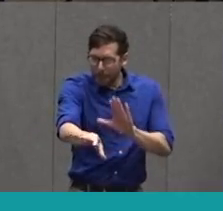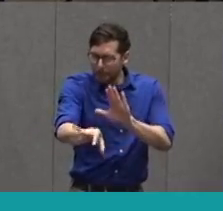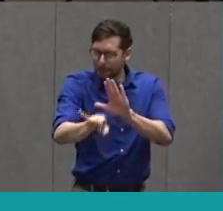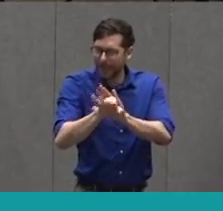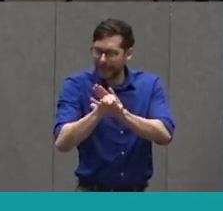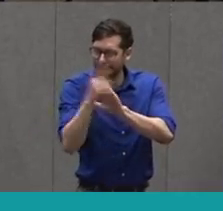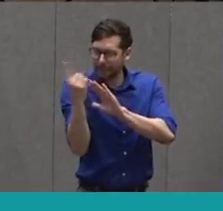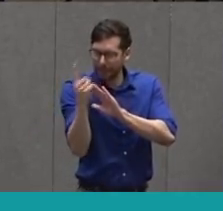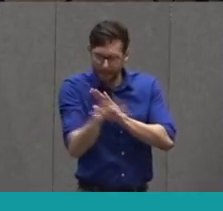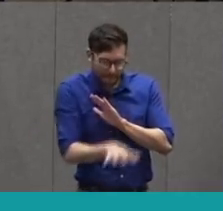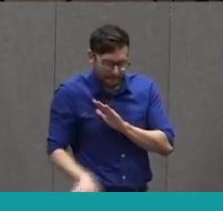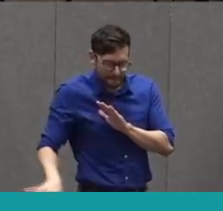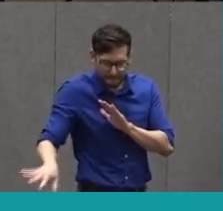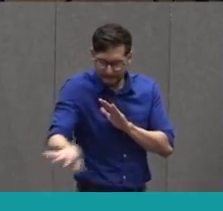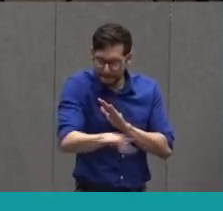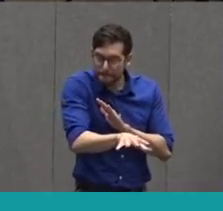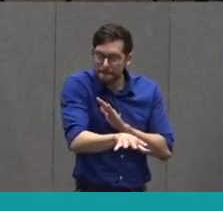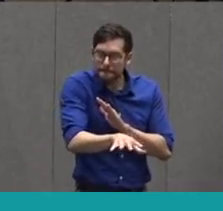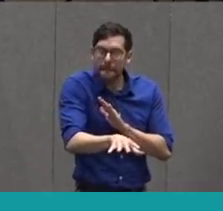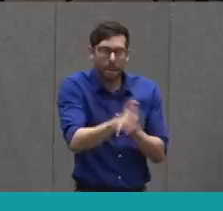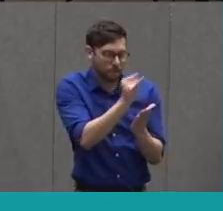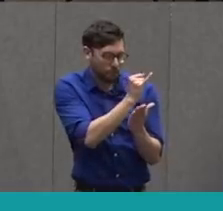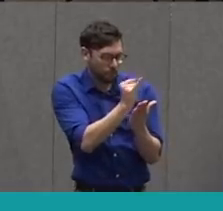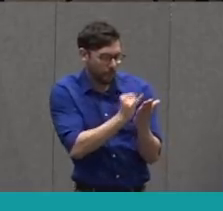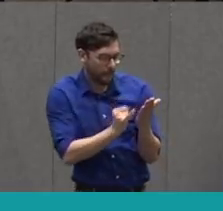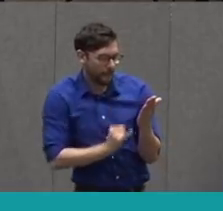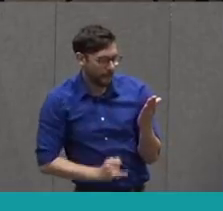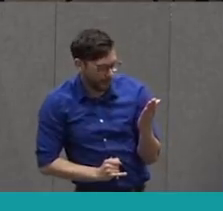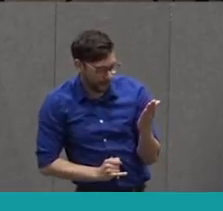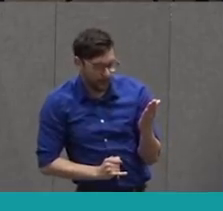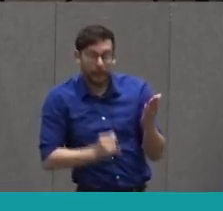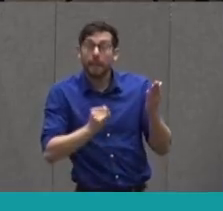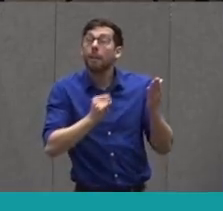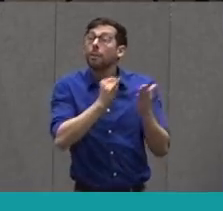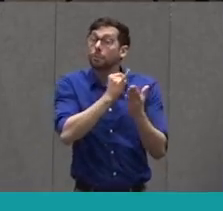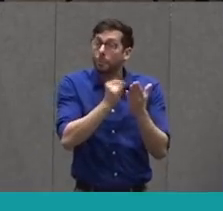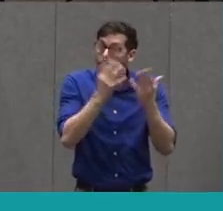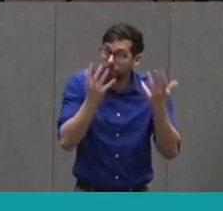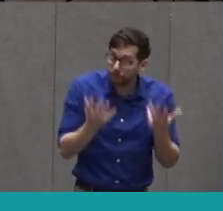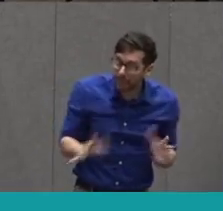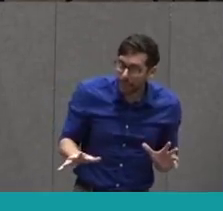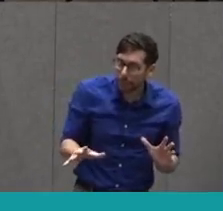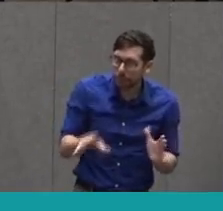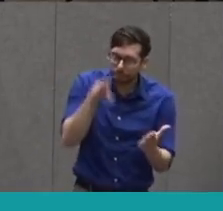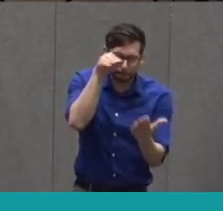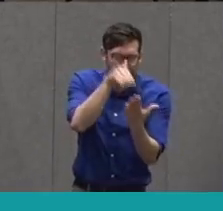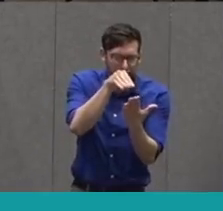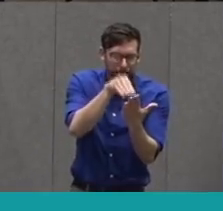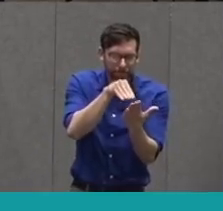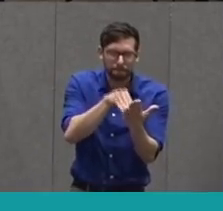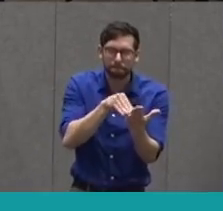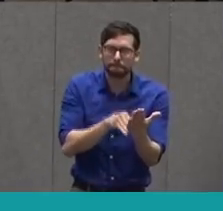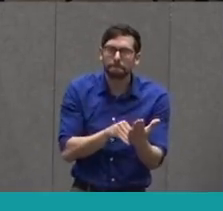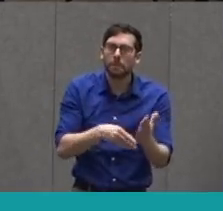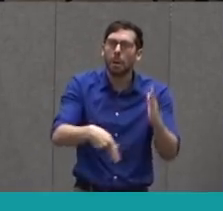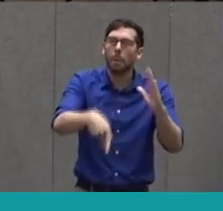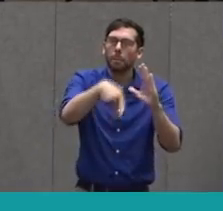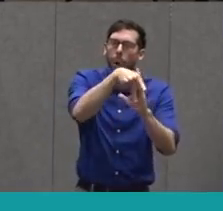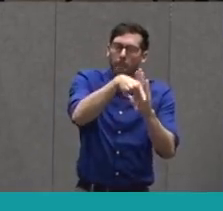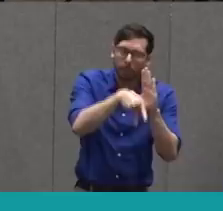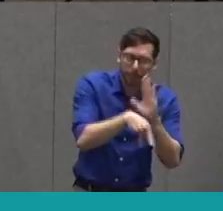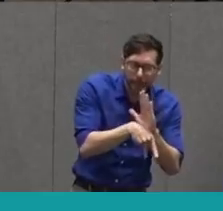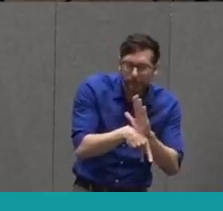properties and its purpose? So what's a part of it? Think of the color,